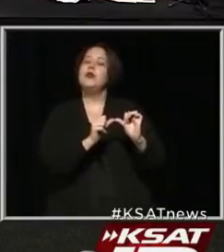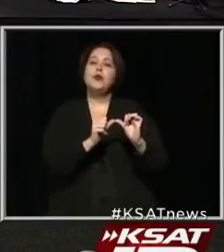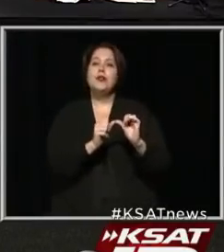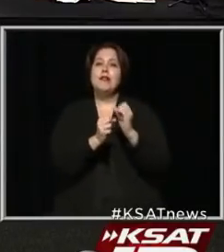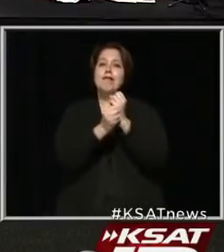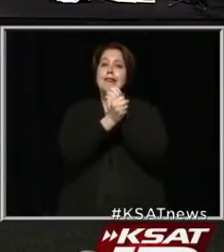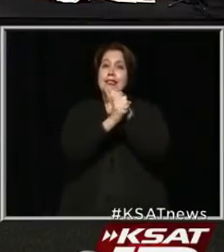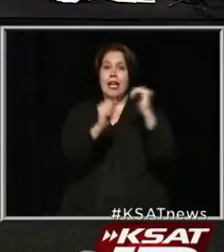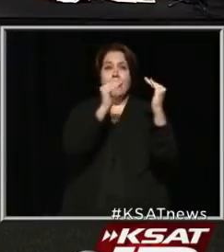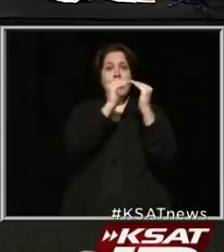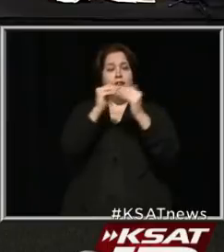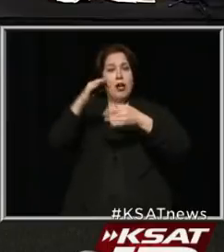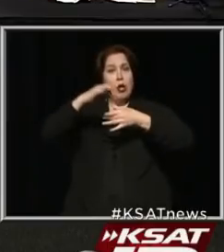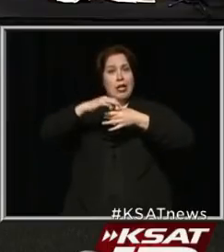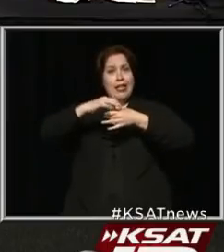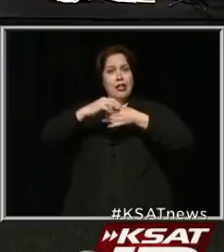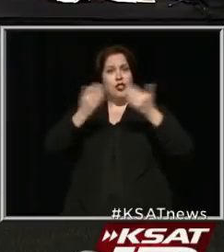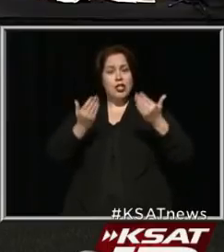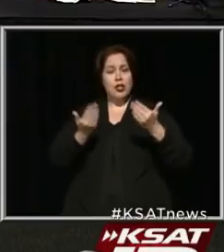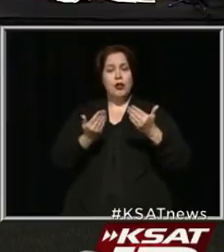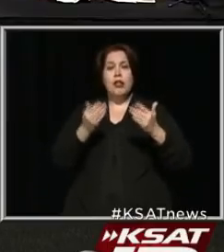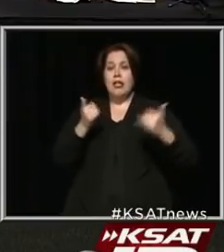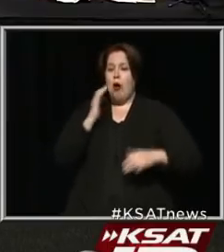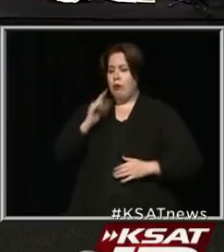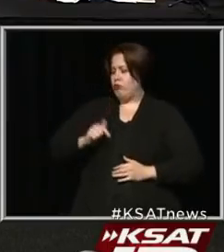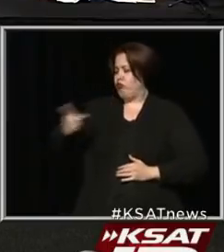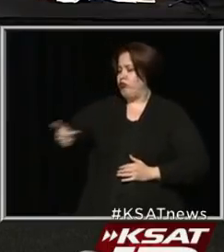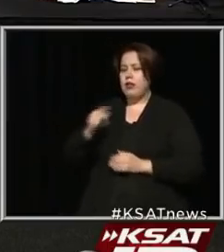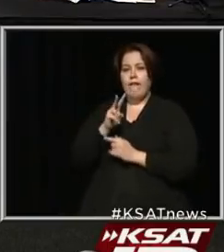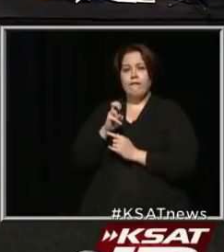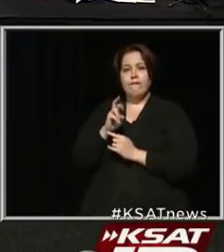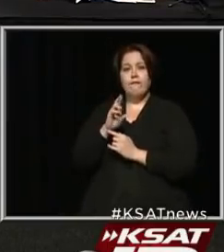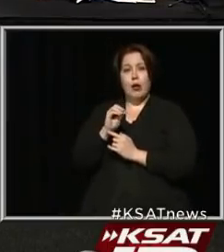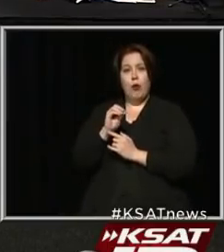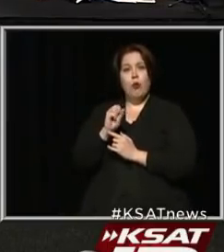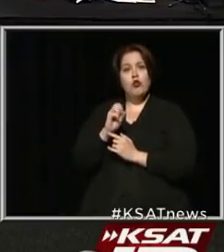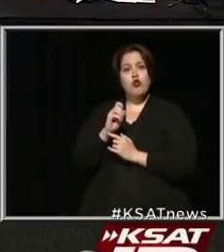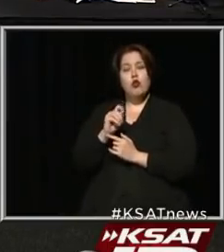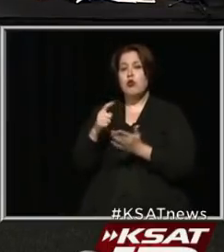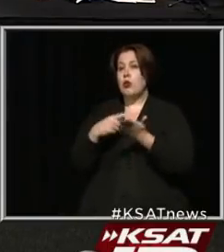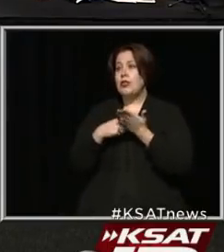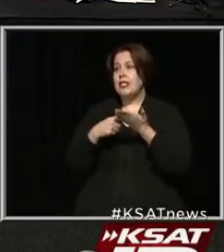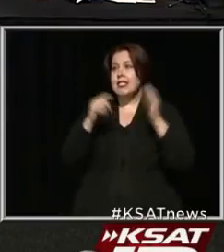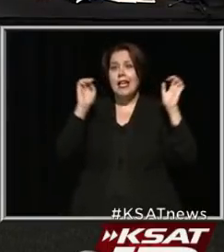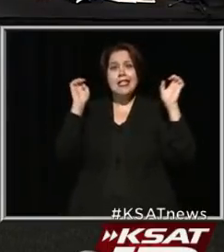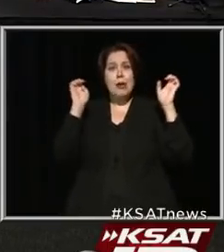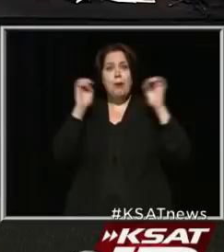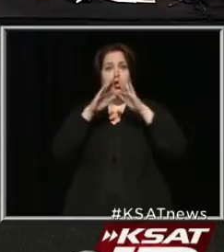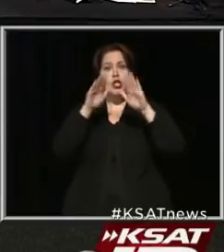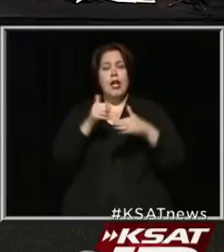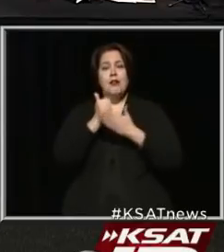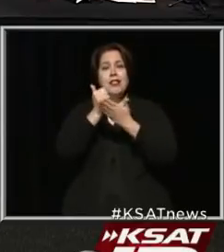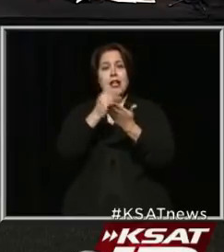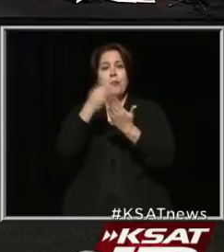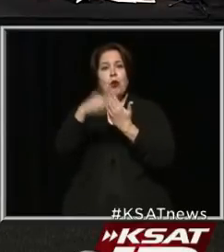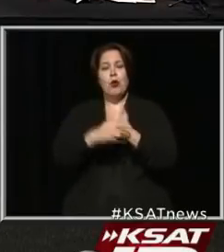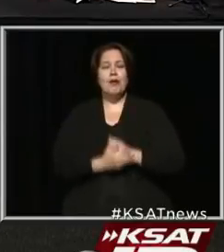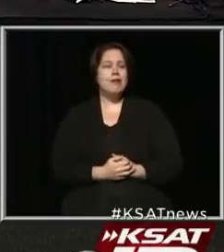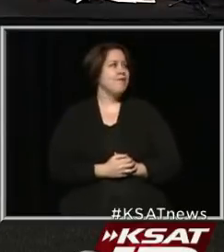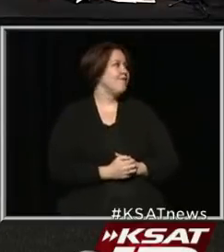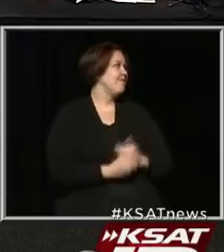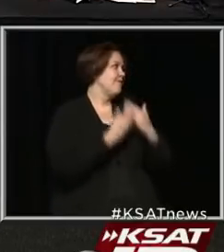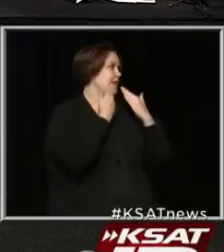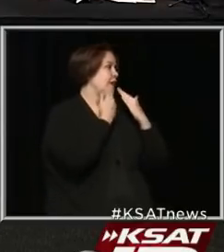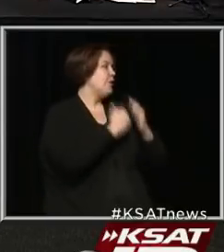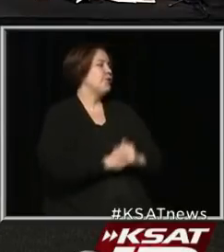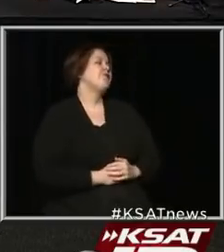safe and fair election here in the county. Let me turn it over now to Vera Soto to talk about the city's Emergency Housing Assistance Program. Thank you, Mayor.